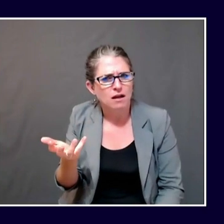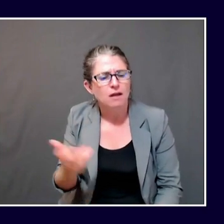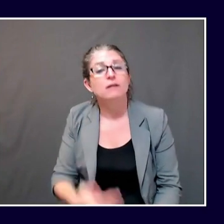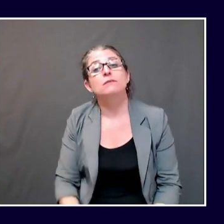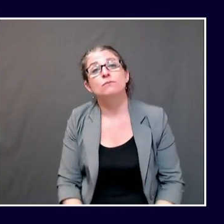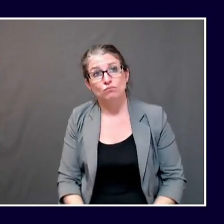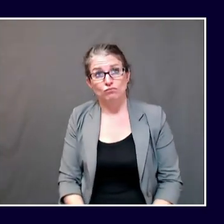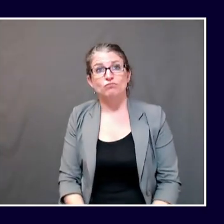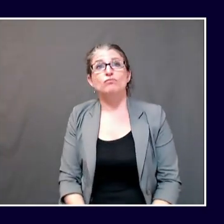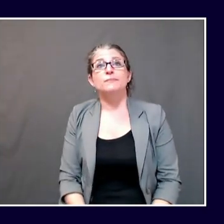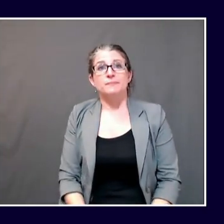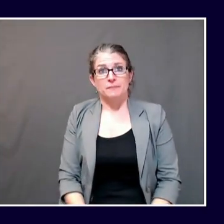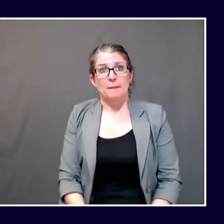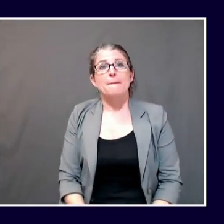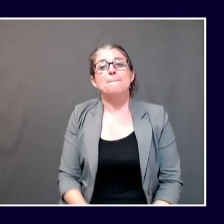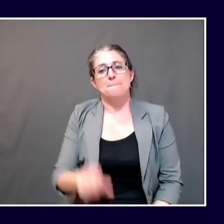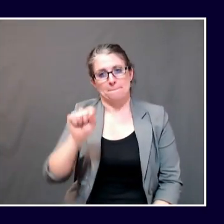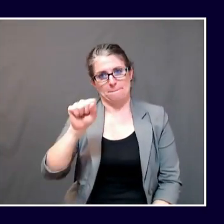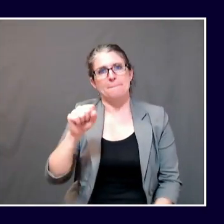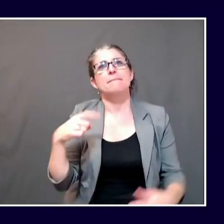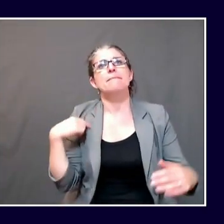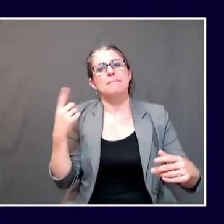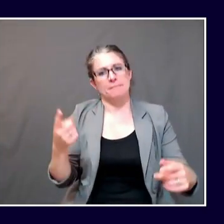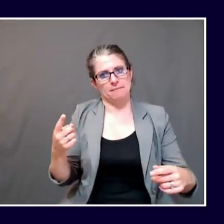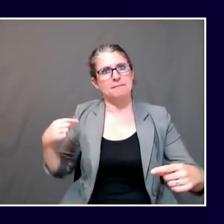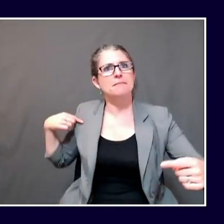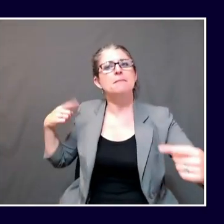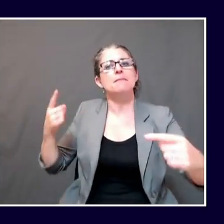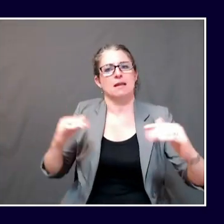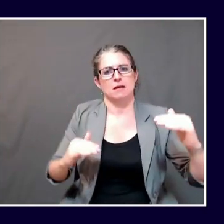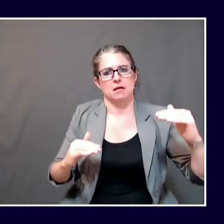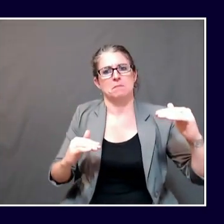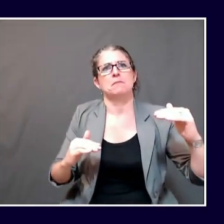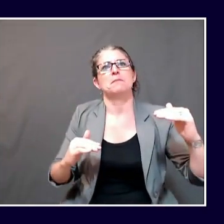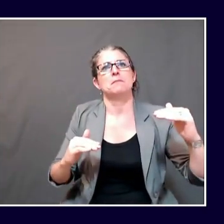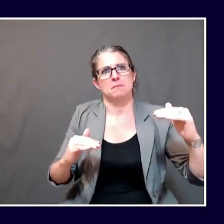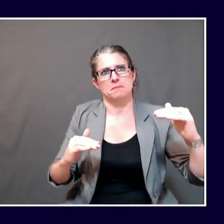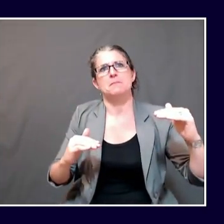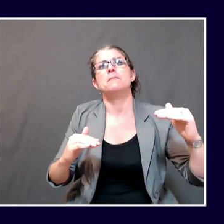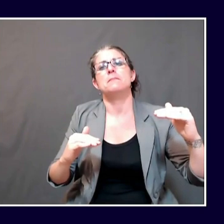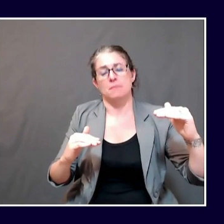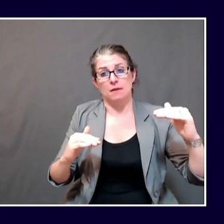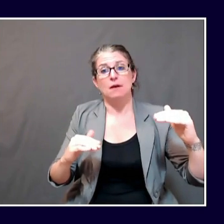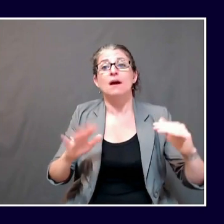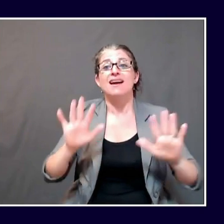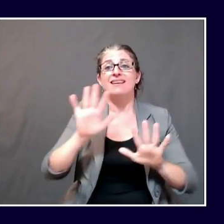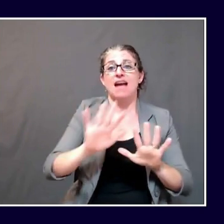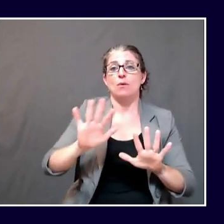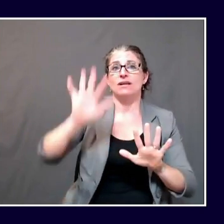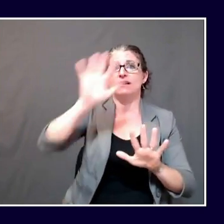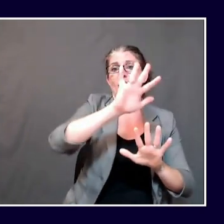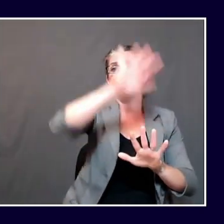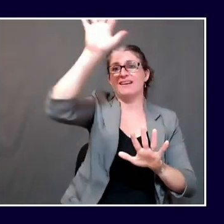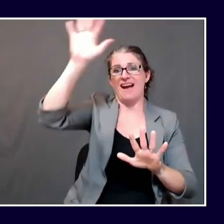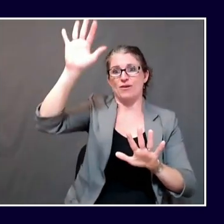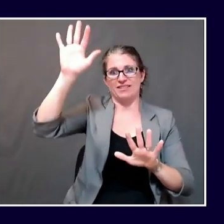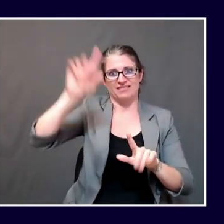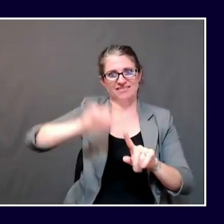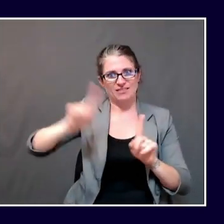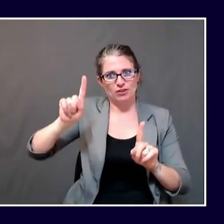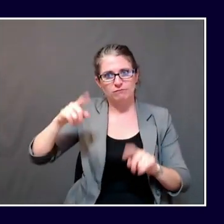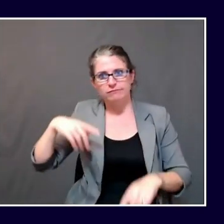state have changed. It's also changed county by county. We've seen increases, for example, back in